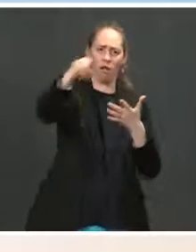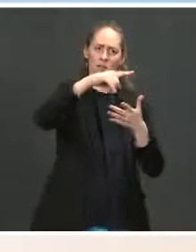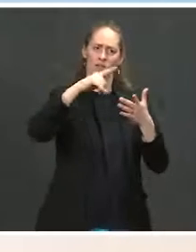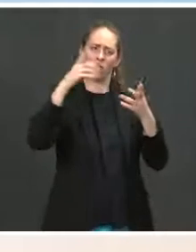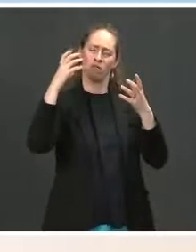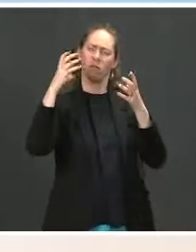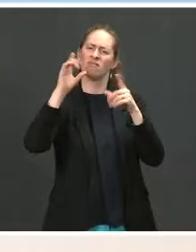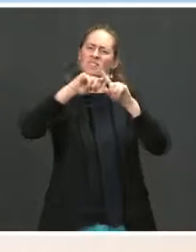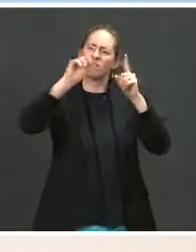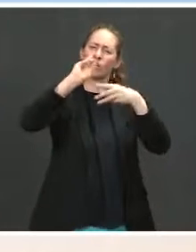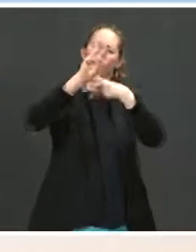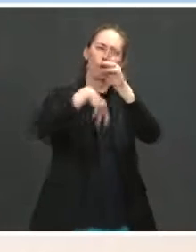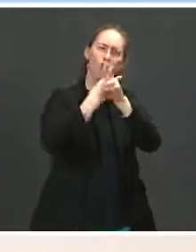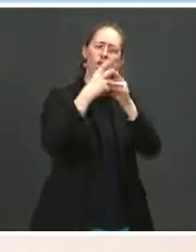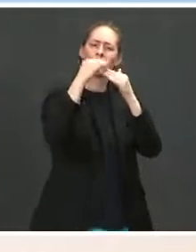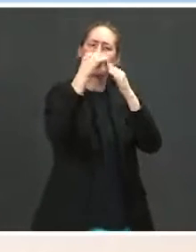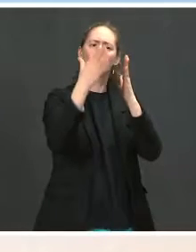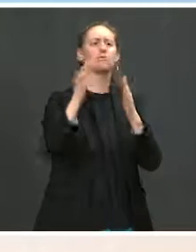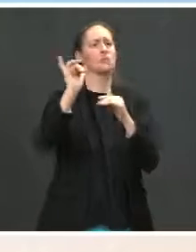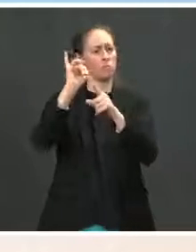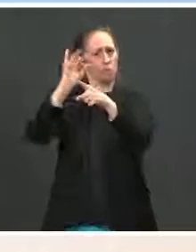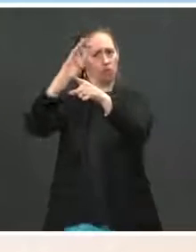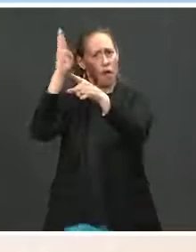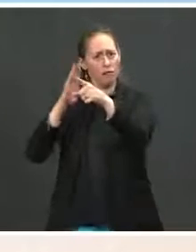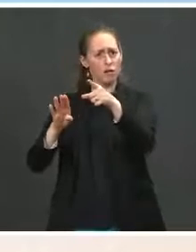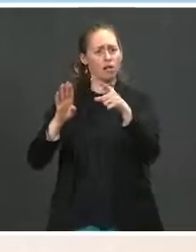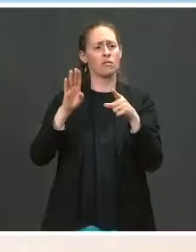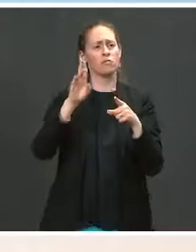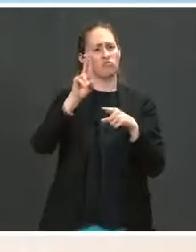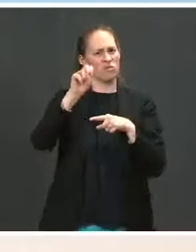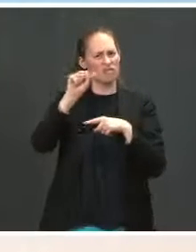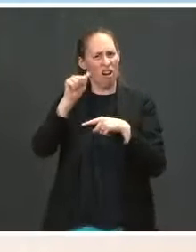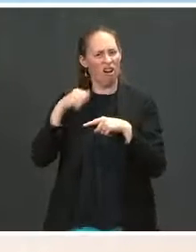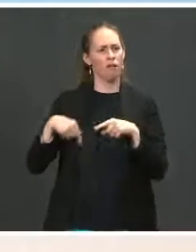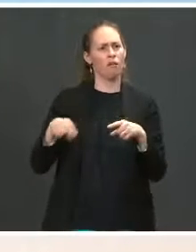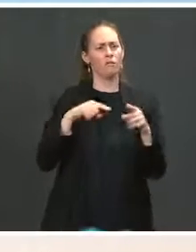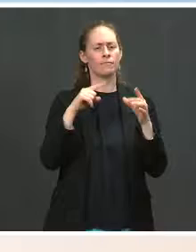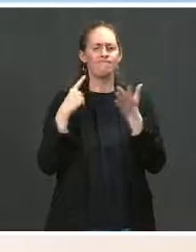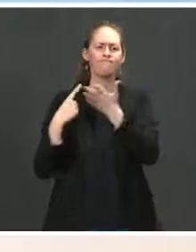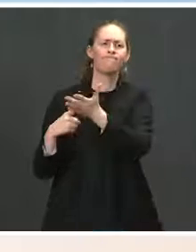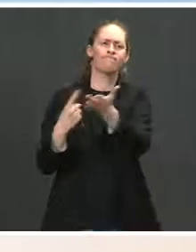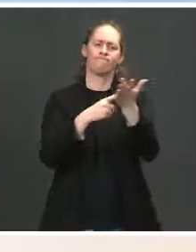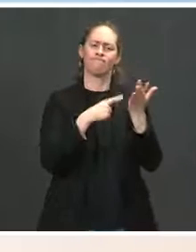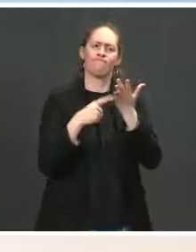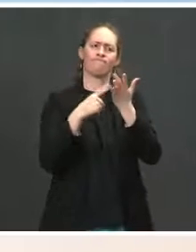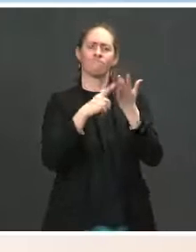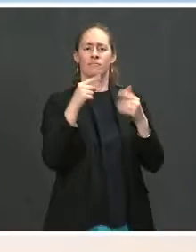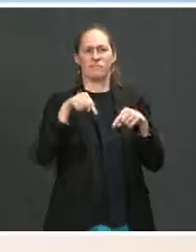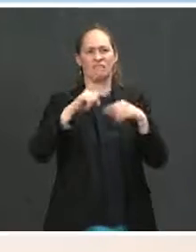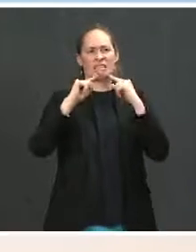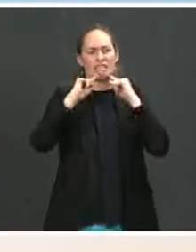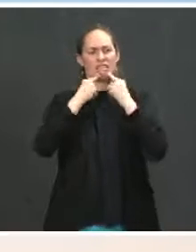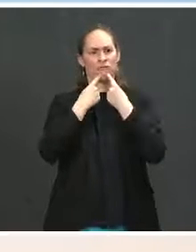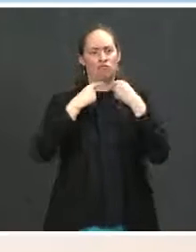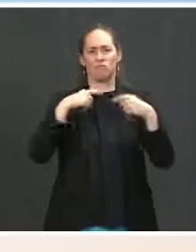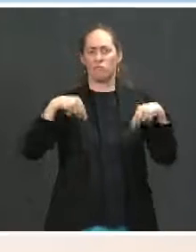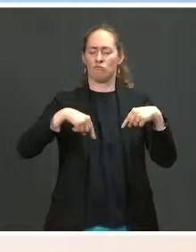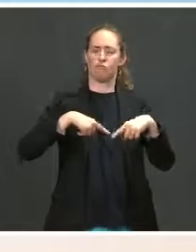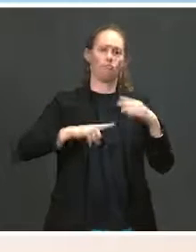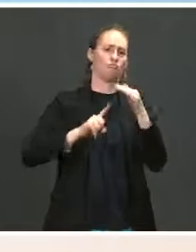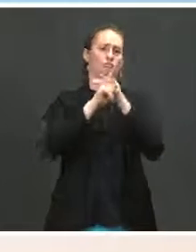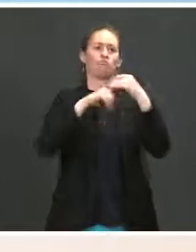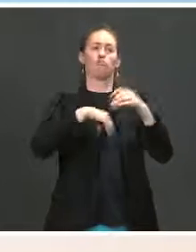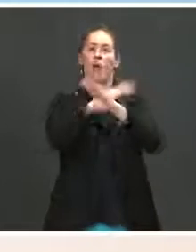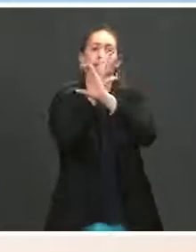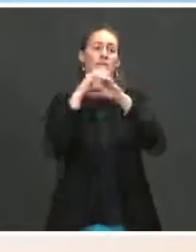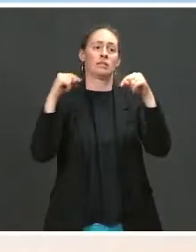Brazil, the United States, many others together to discuss what the president feels is one of the biggest crises we face. But our position on Brazil